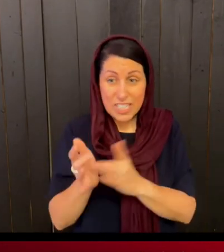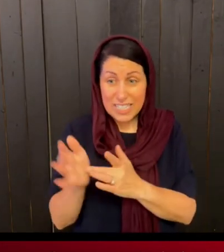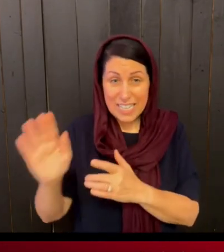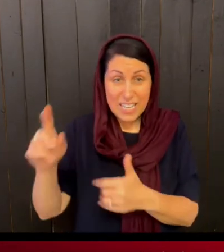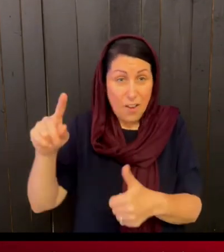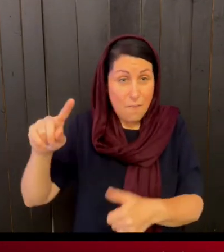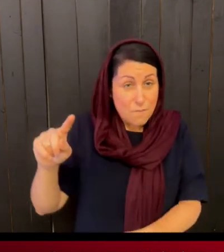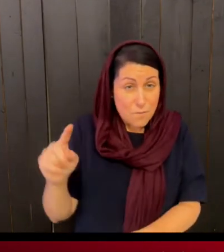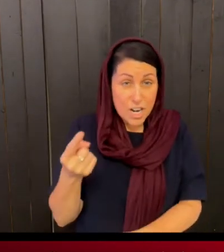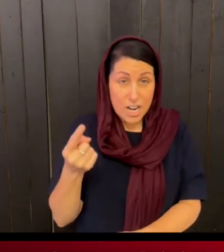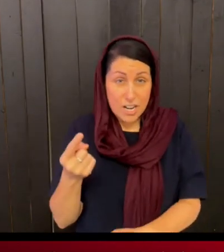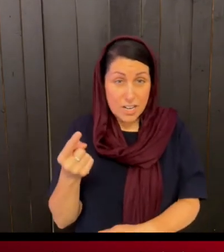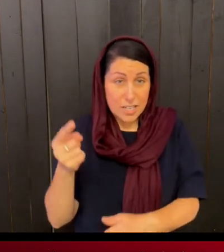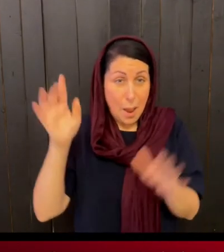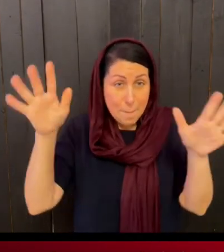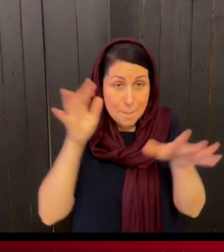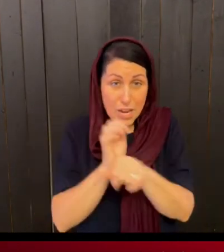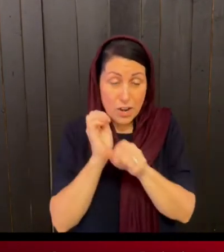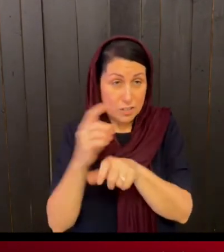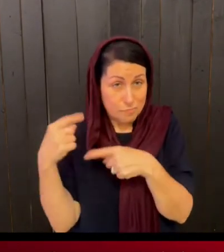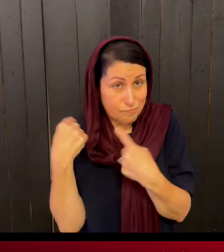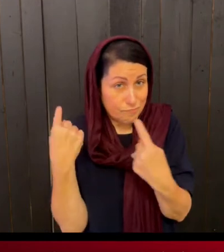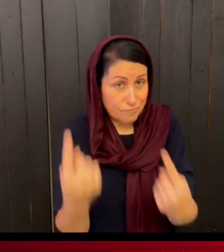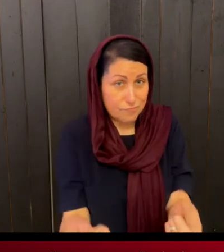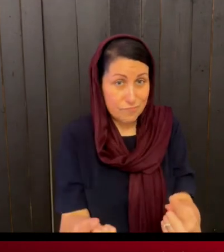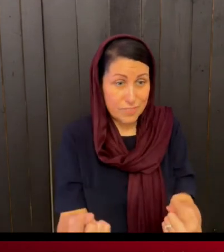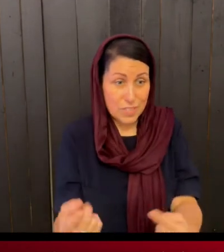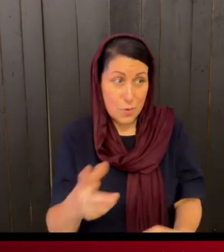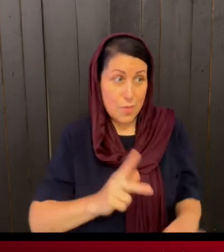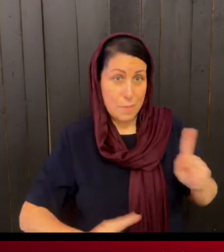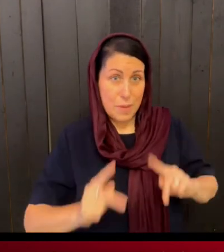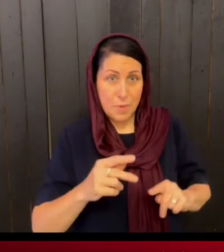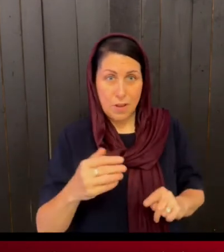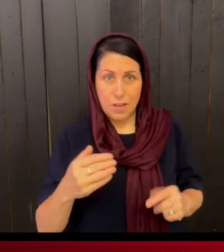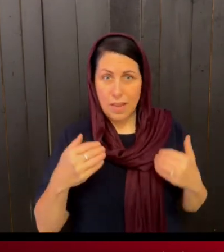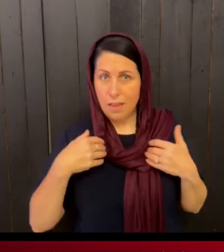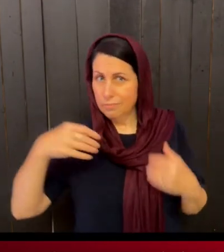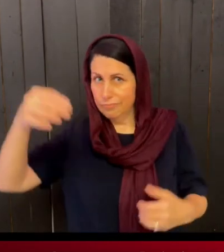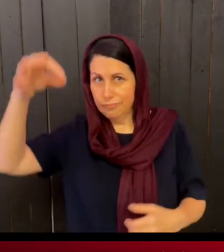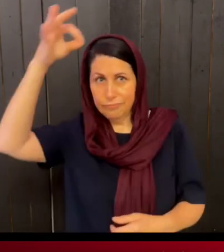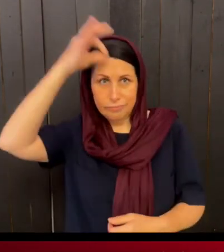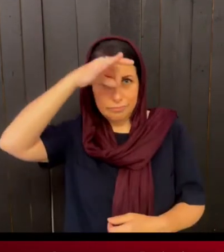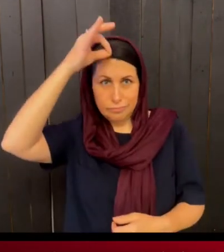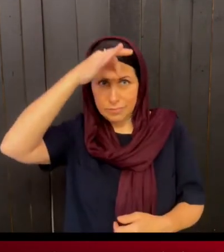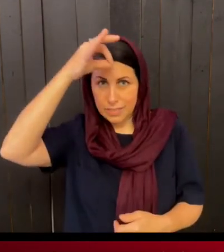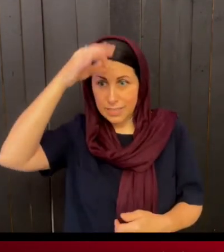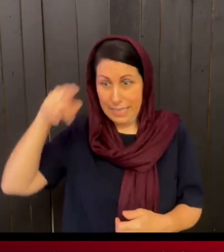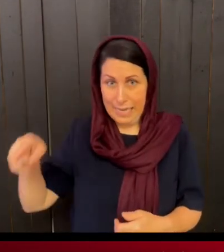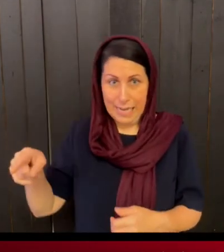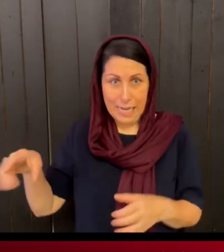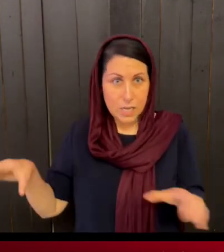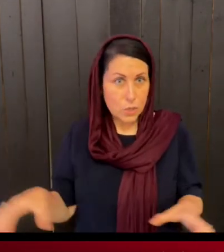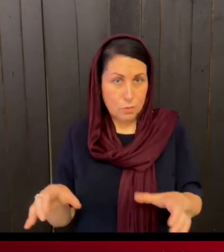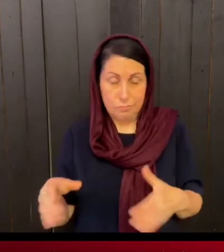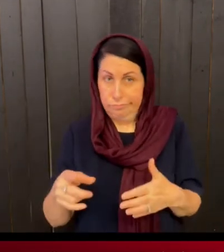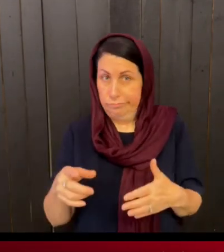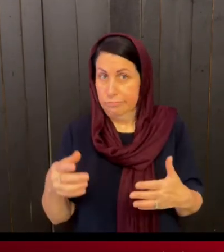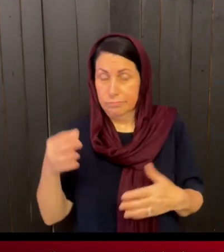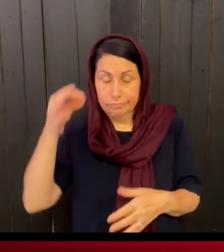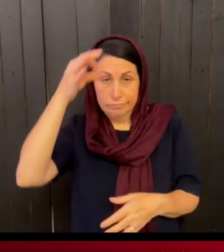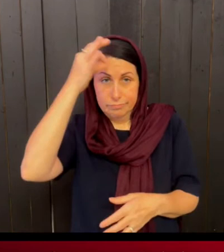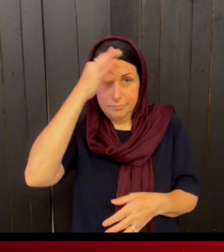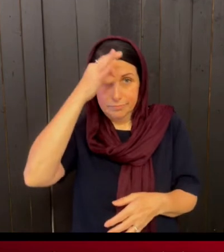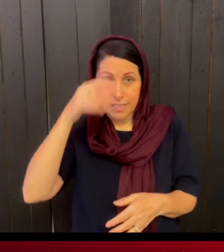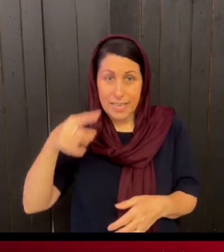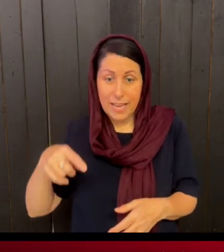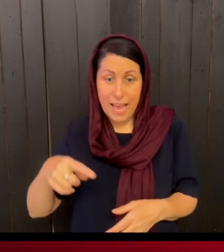So they had no idea what he could do. They didn't know that he was going to perform miracles. So they really